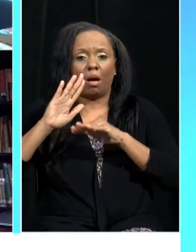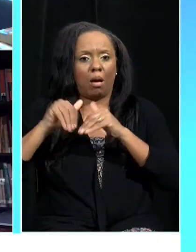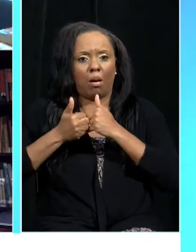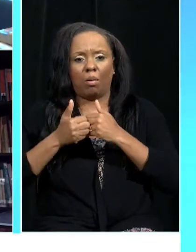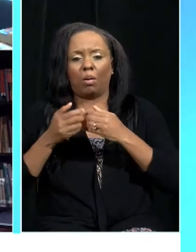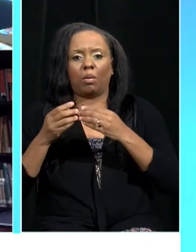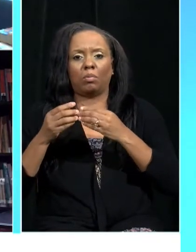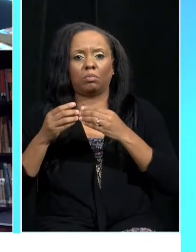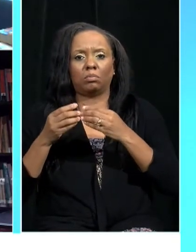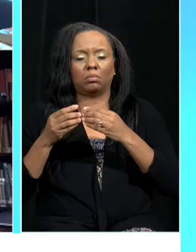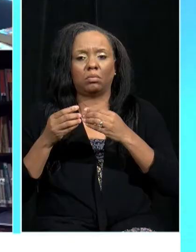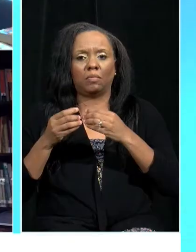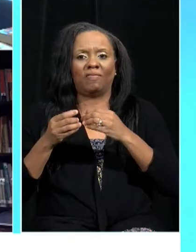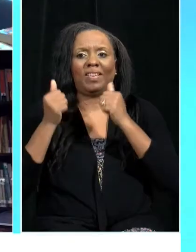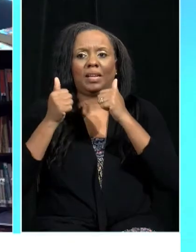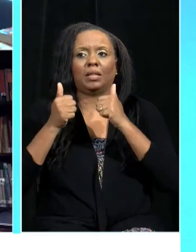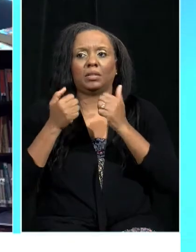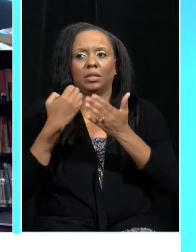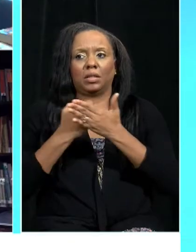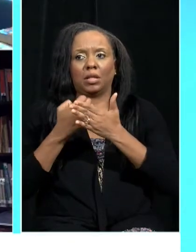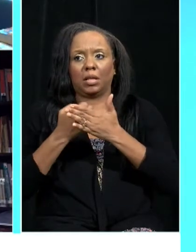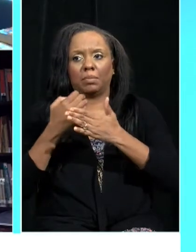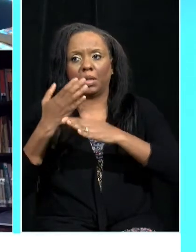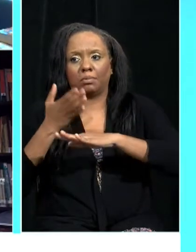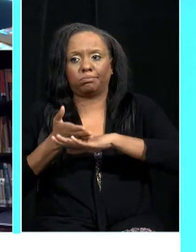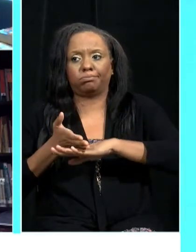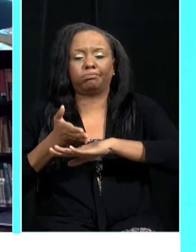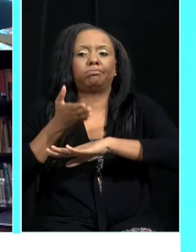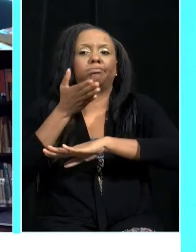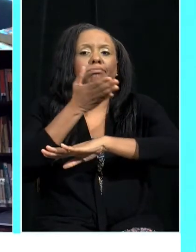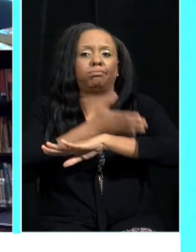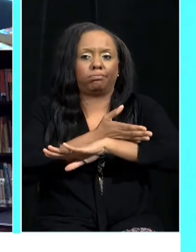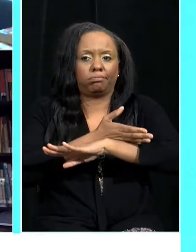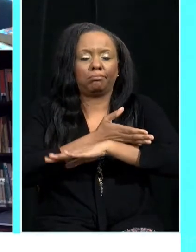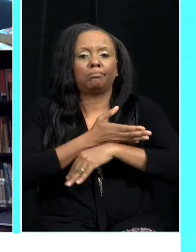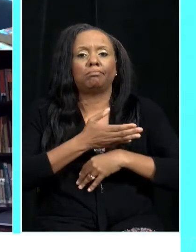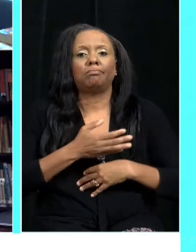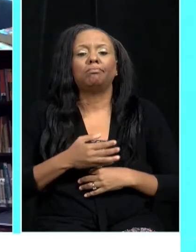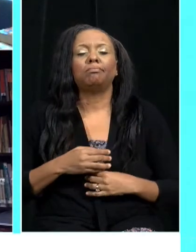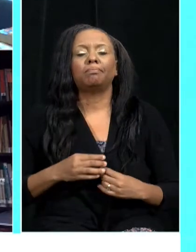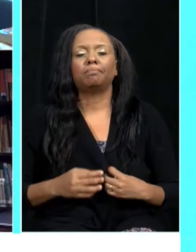quickly the economy recovers to pre-COVID levels.